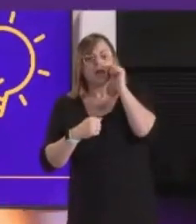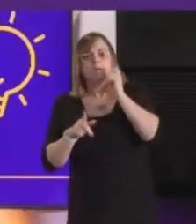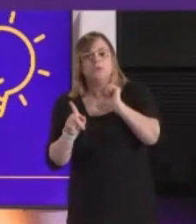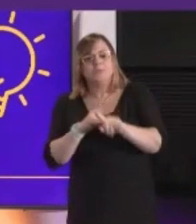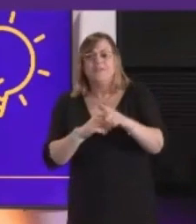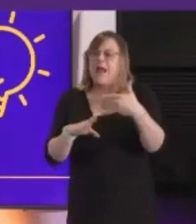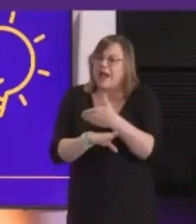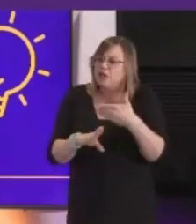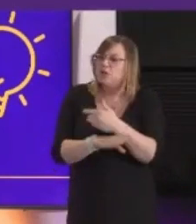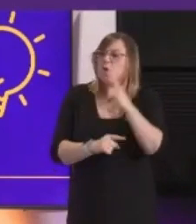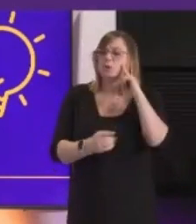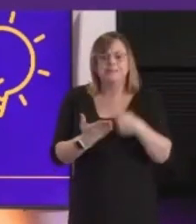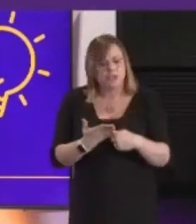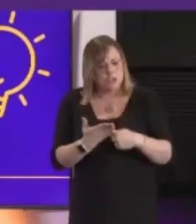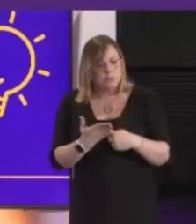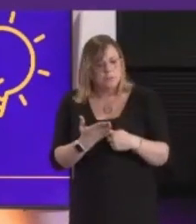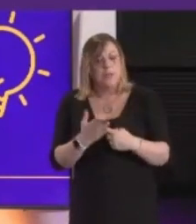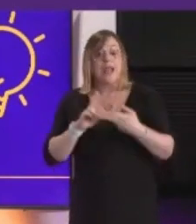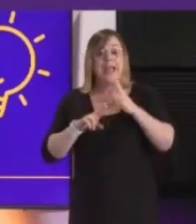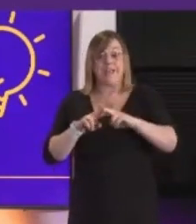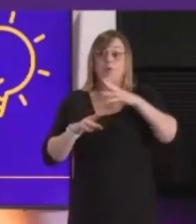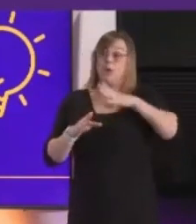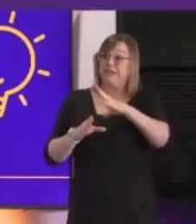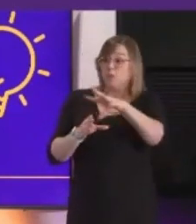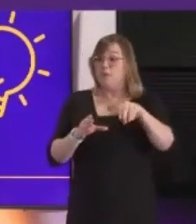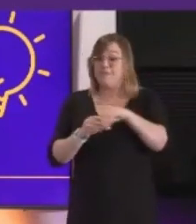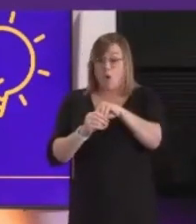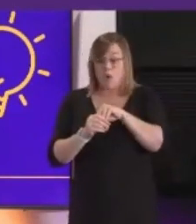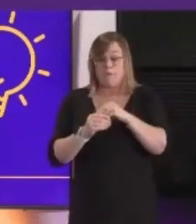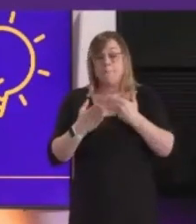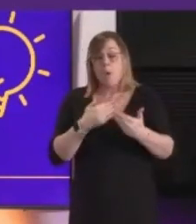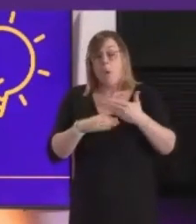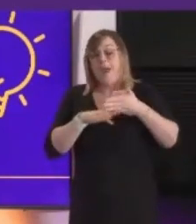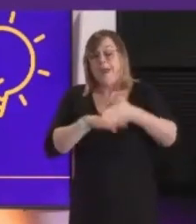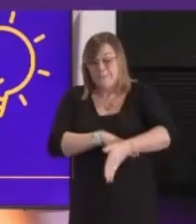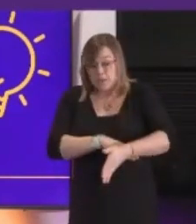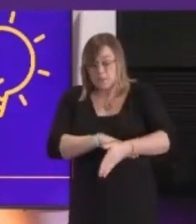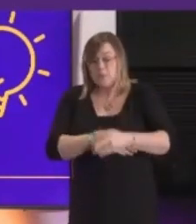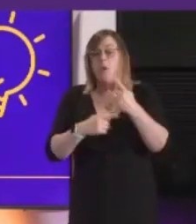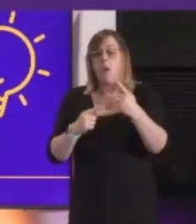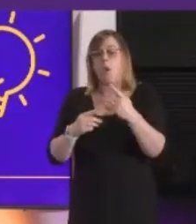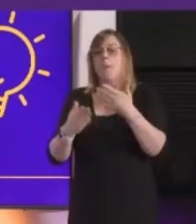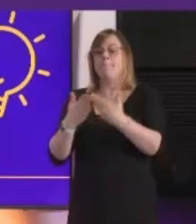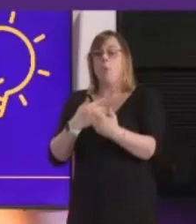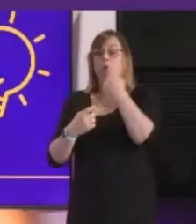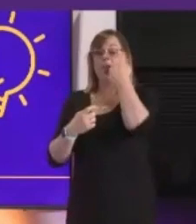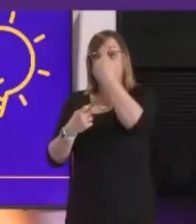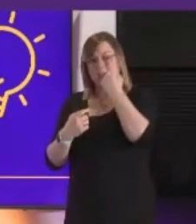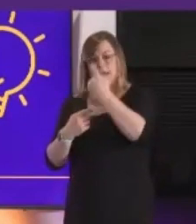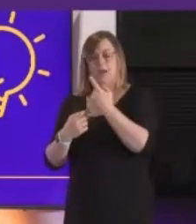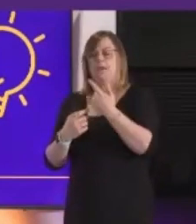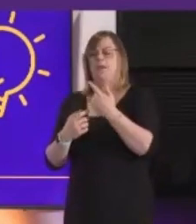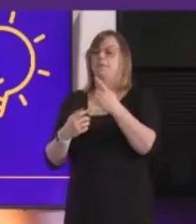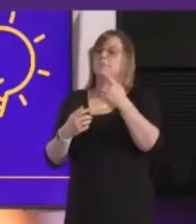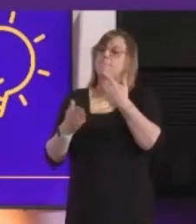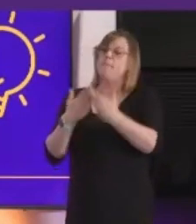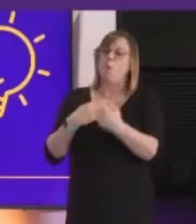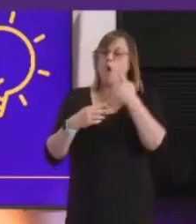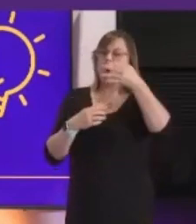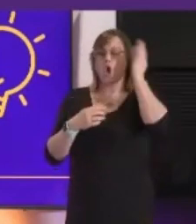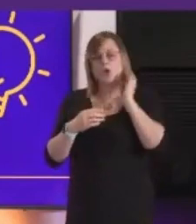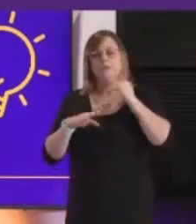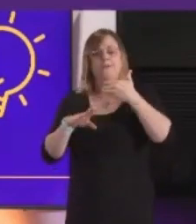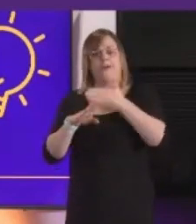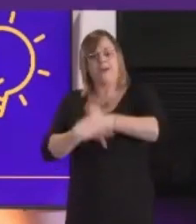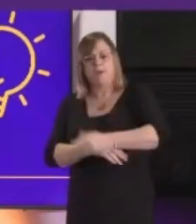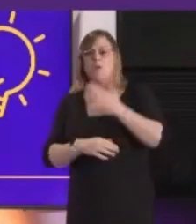decision, whether we need to invoke greater effort and a greater level of thought process and cognitive effort when we're going to